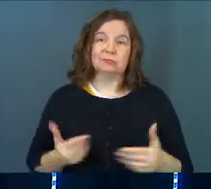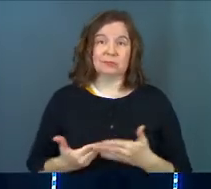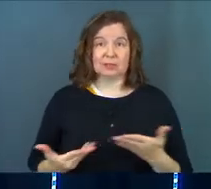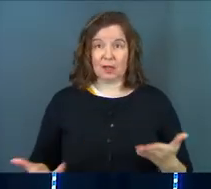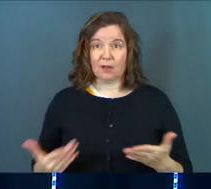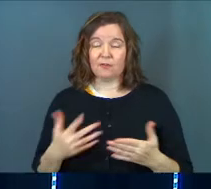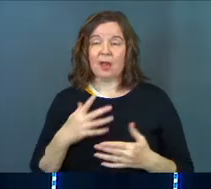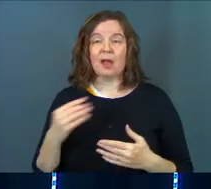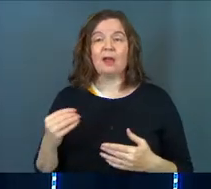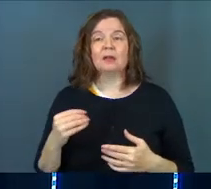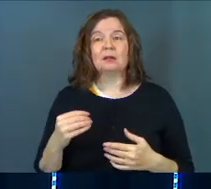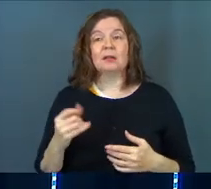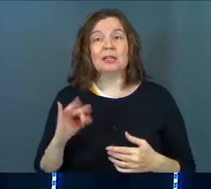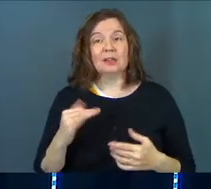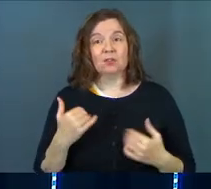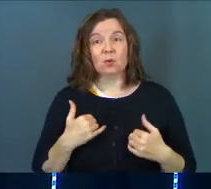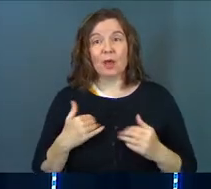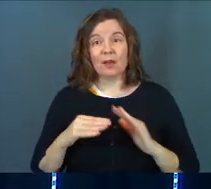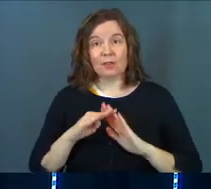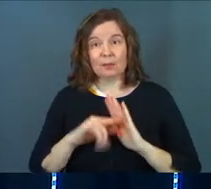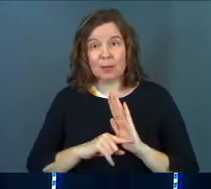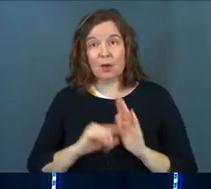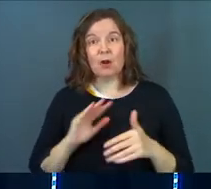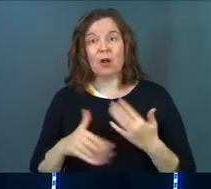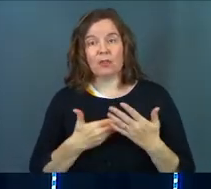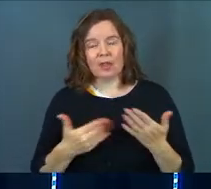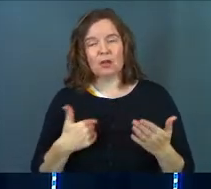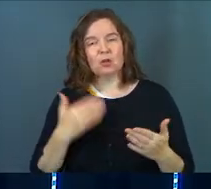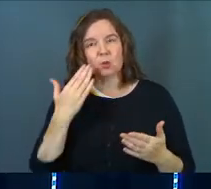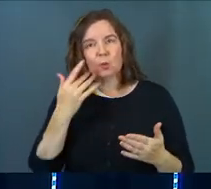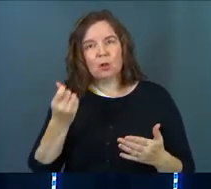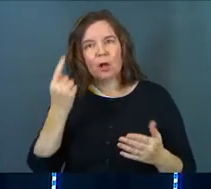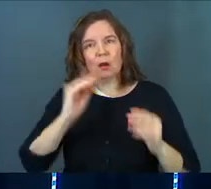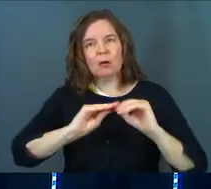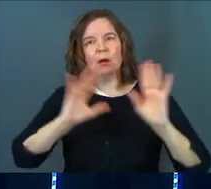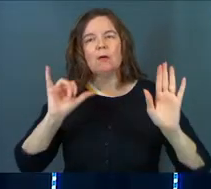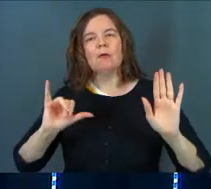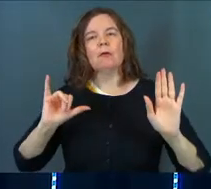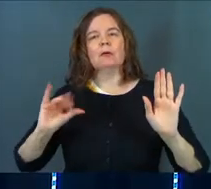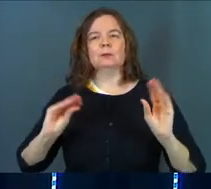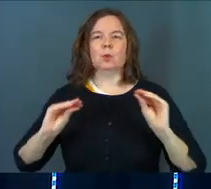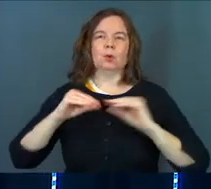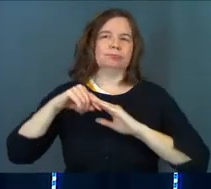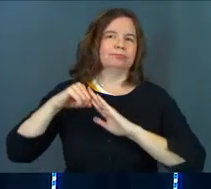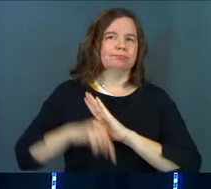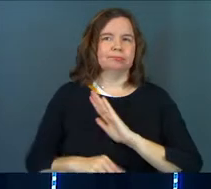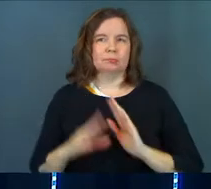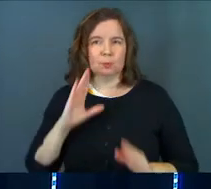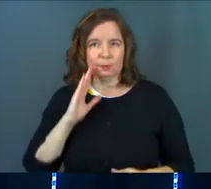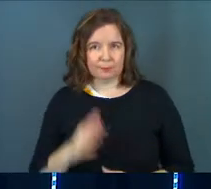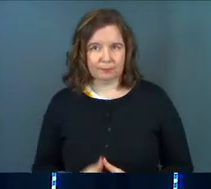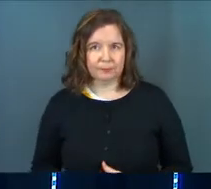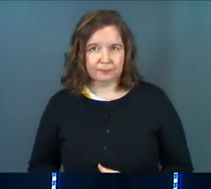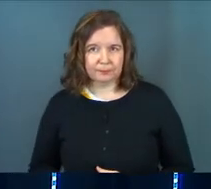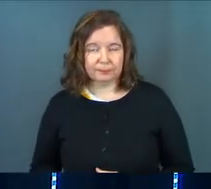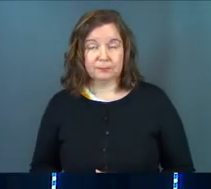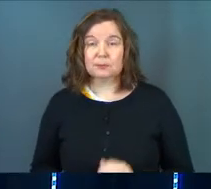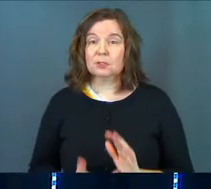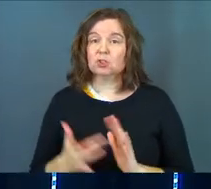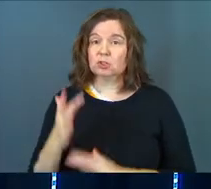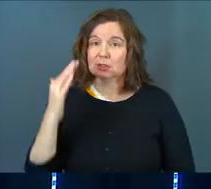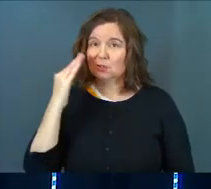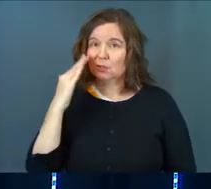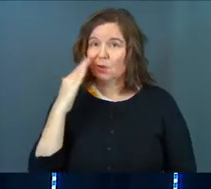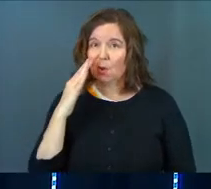this kind of stuff. And if you got the backdrop of all of that, you're going to understand this passage just a little bit better.